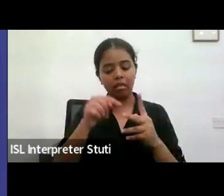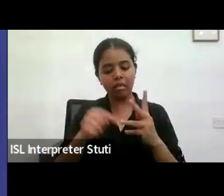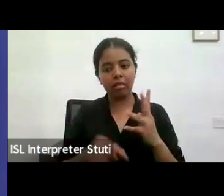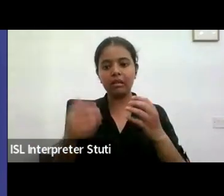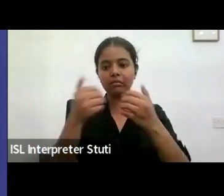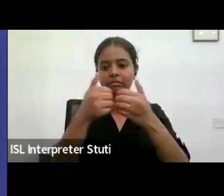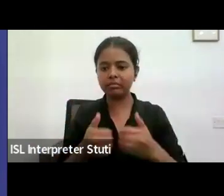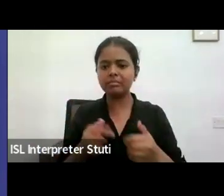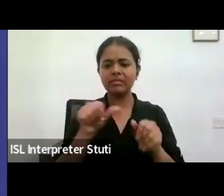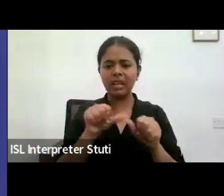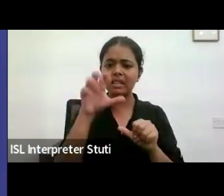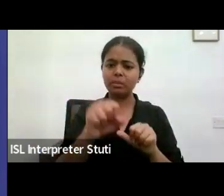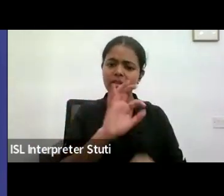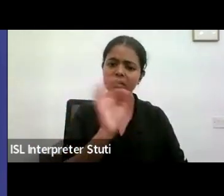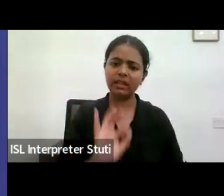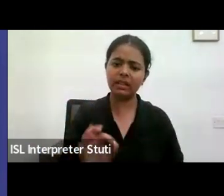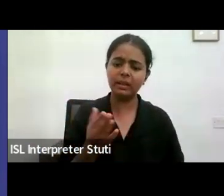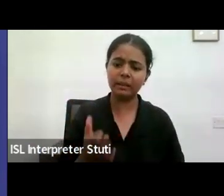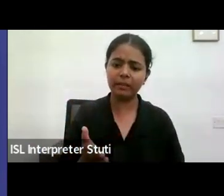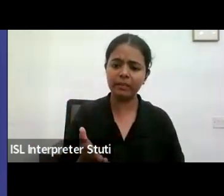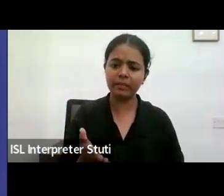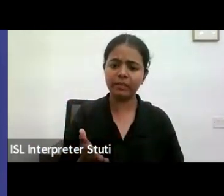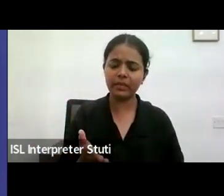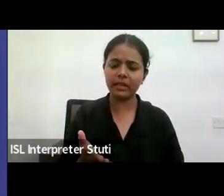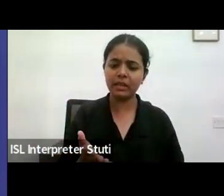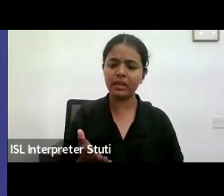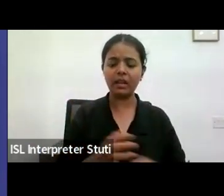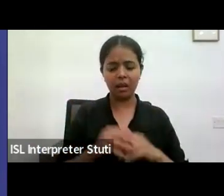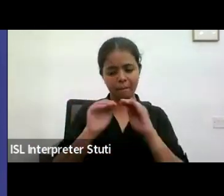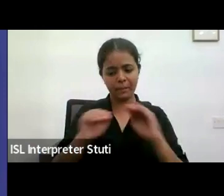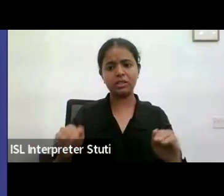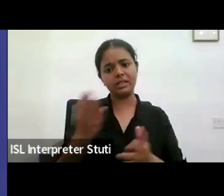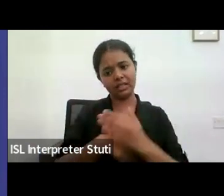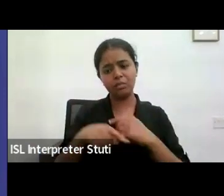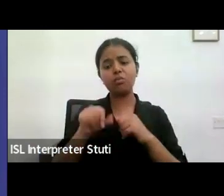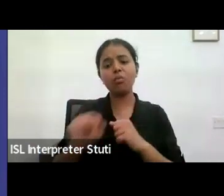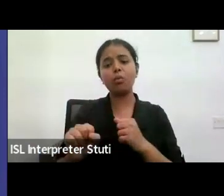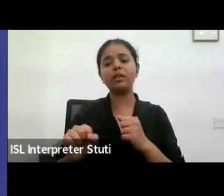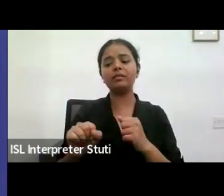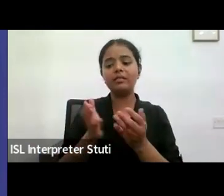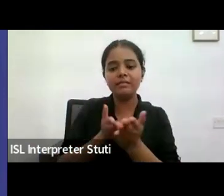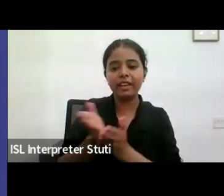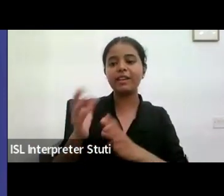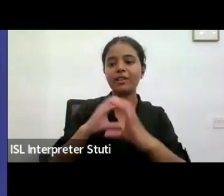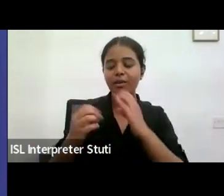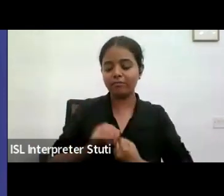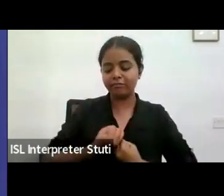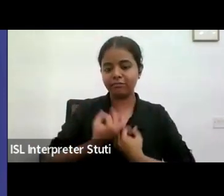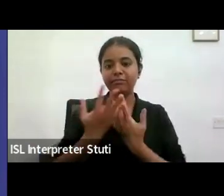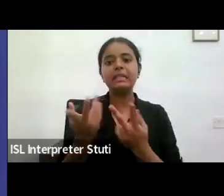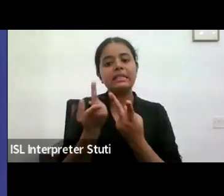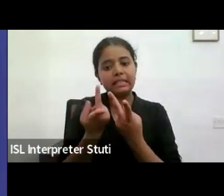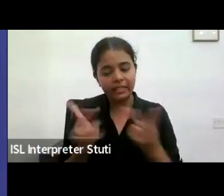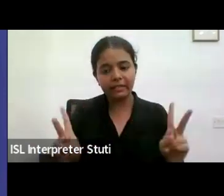accessibility. Children with disabilities do communicate differently, and accessibility, which is normally seen as a